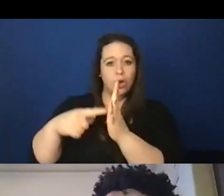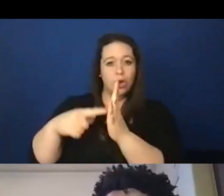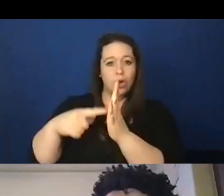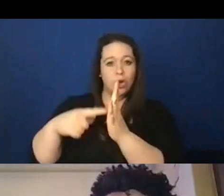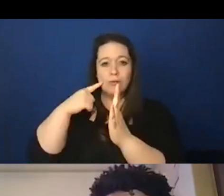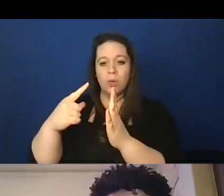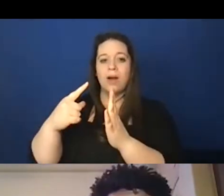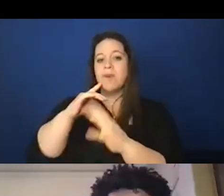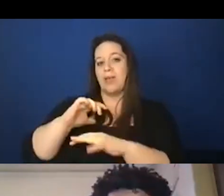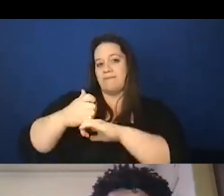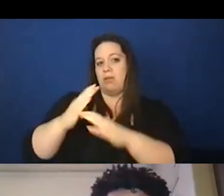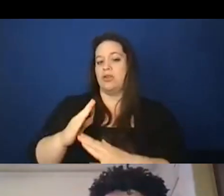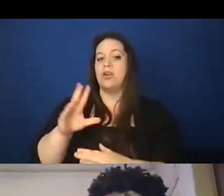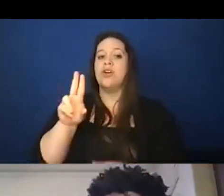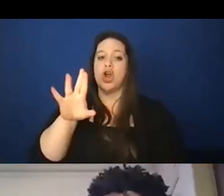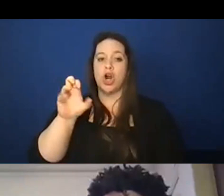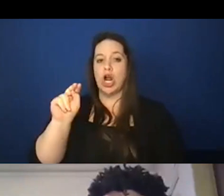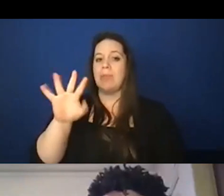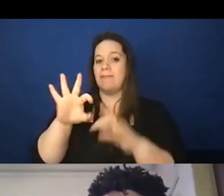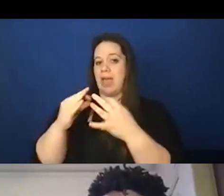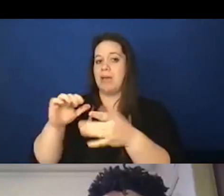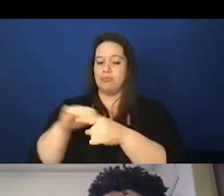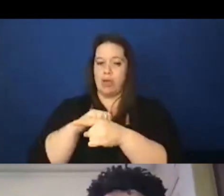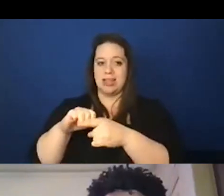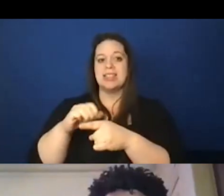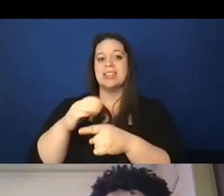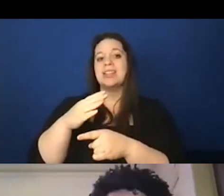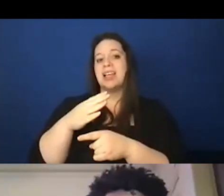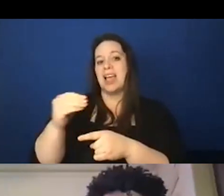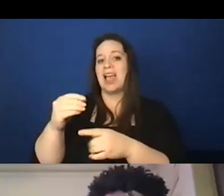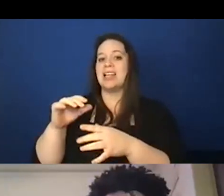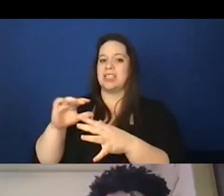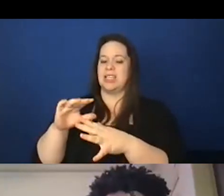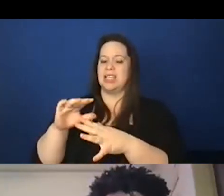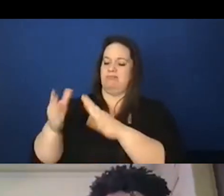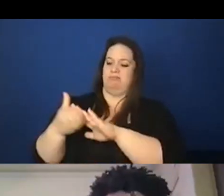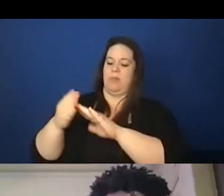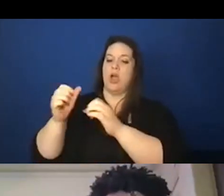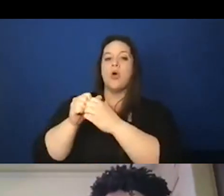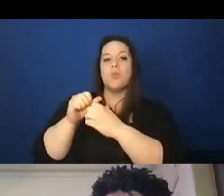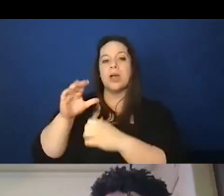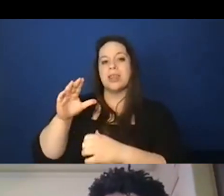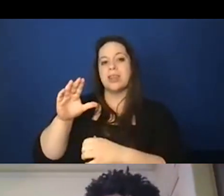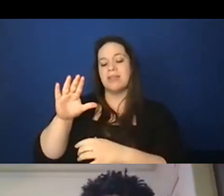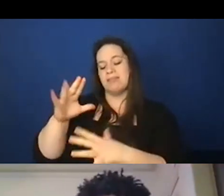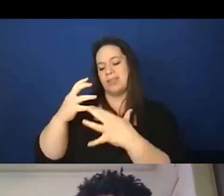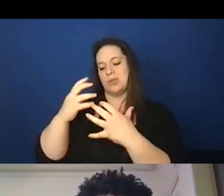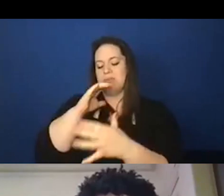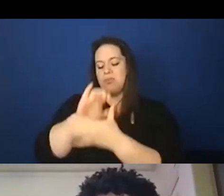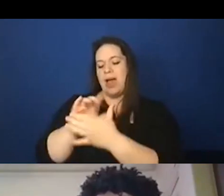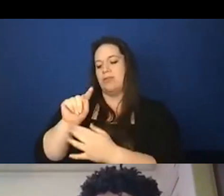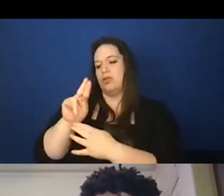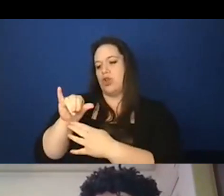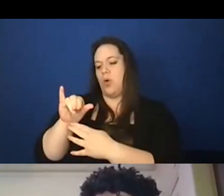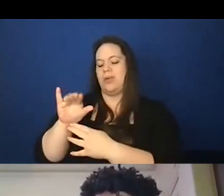Urban Family Practice and G Health Enterprises with his wife, Mrs. Tony Vasquez. Having come from humble